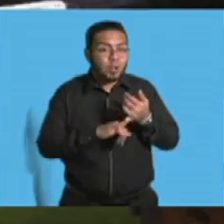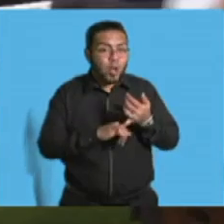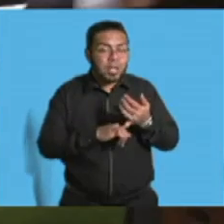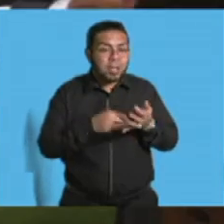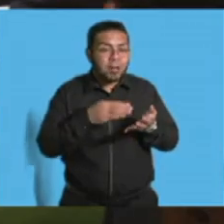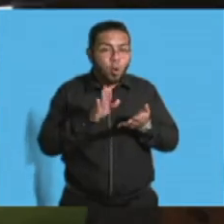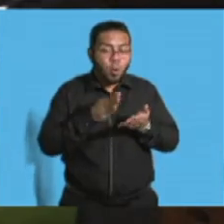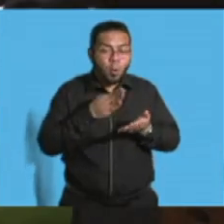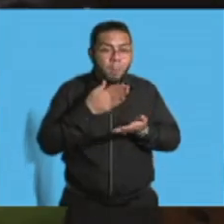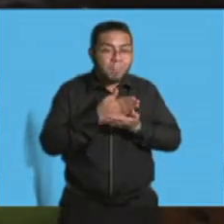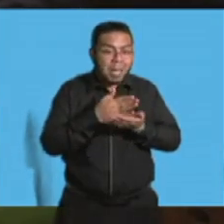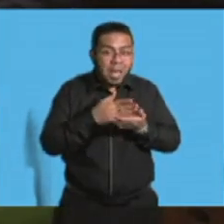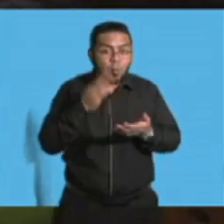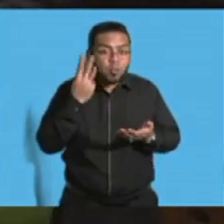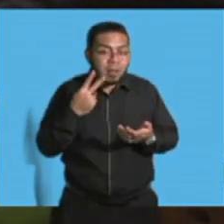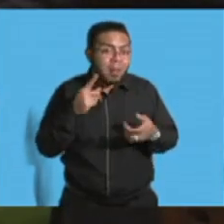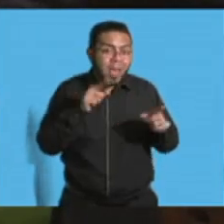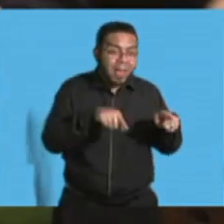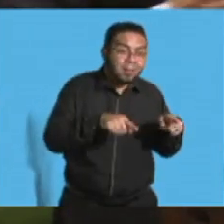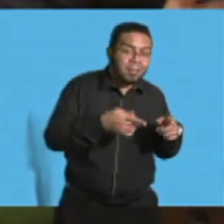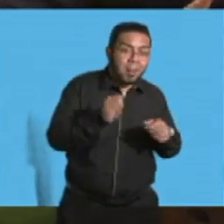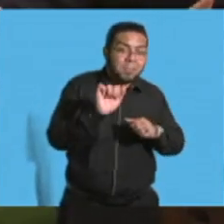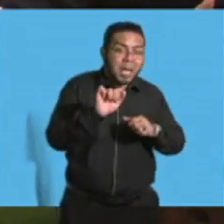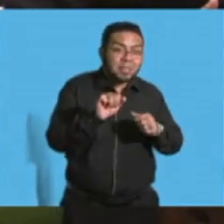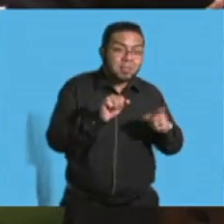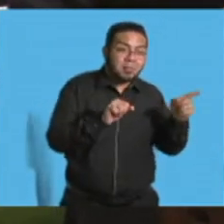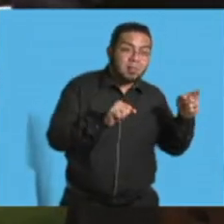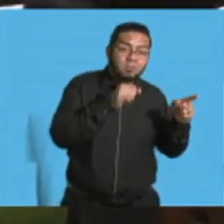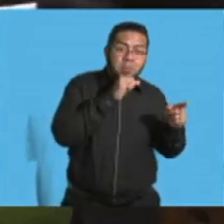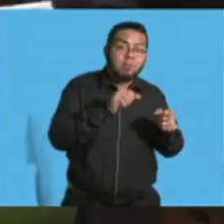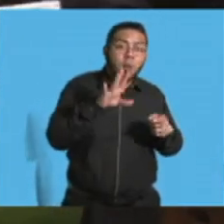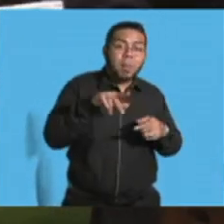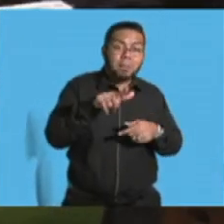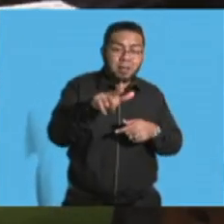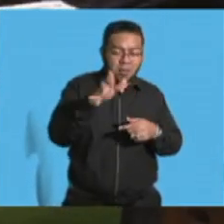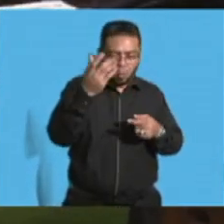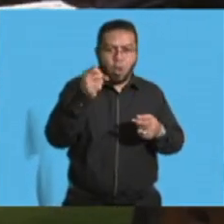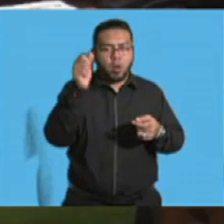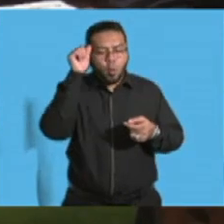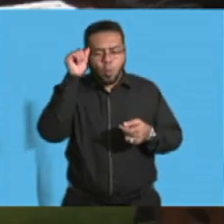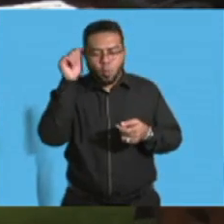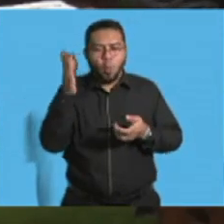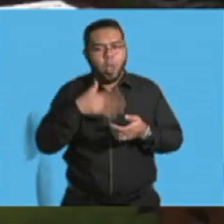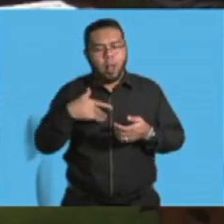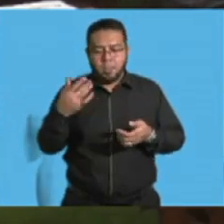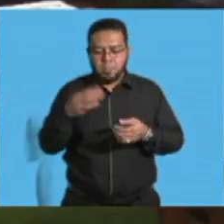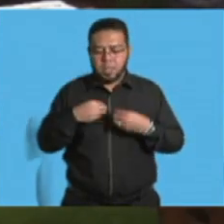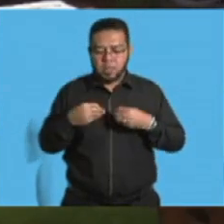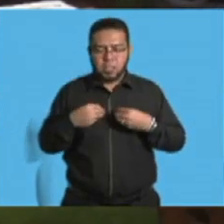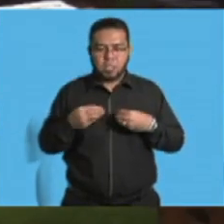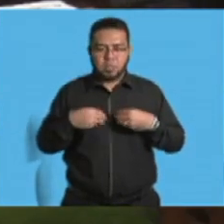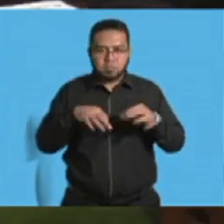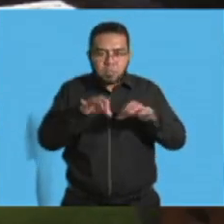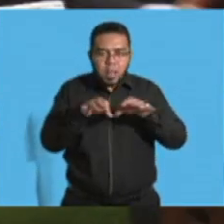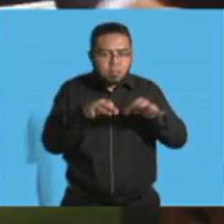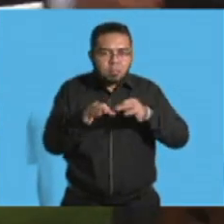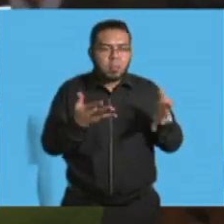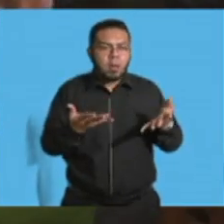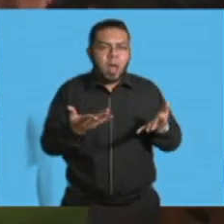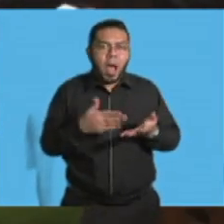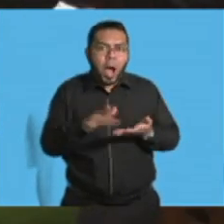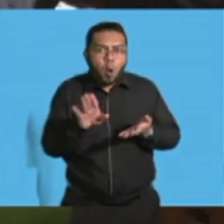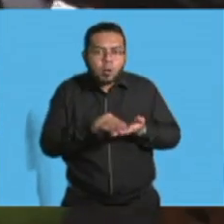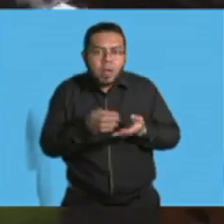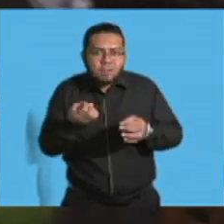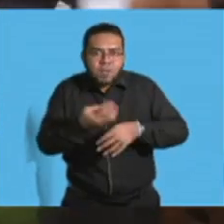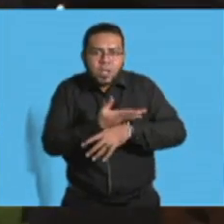spiraling out of control inflationary impact of this. of this proposal, Madam Speaker. What we are saying,